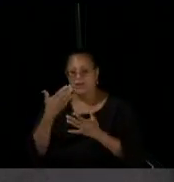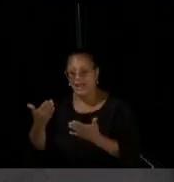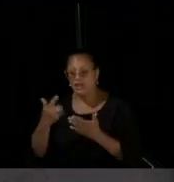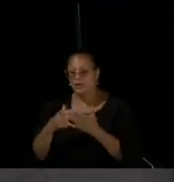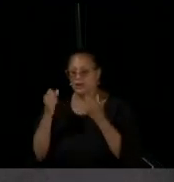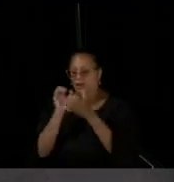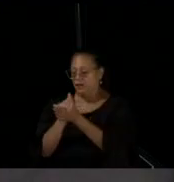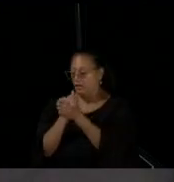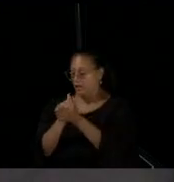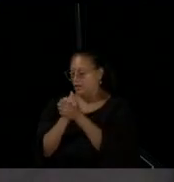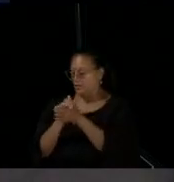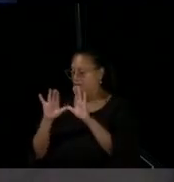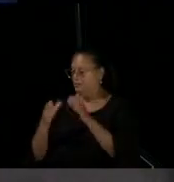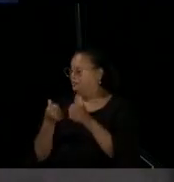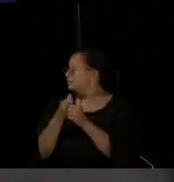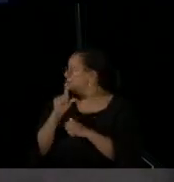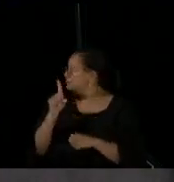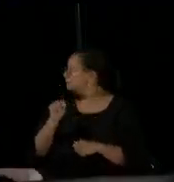of 2023.